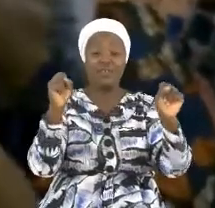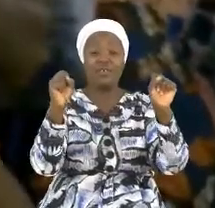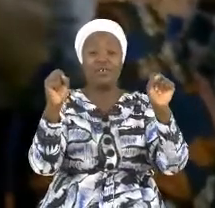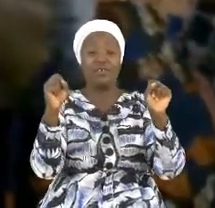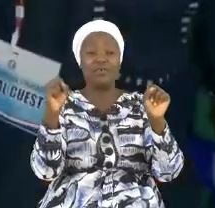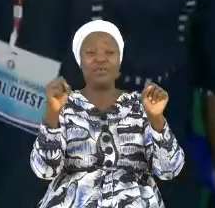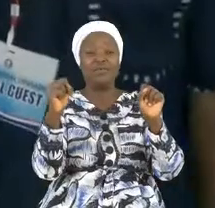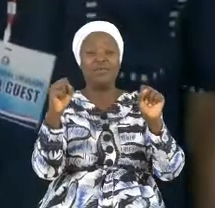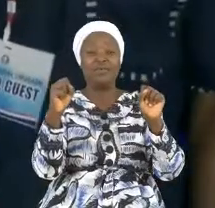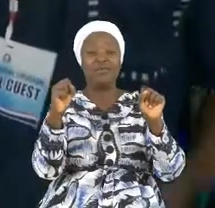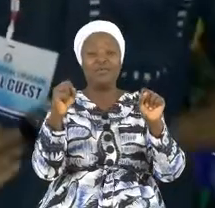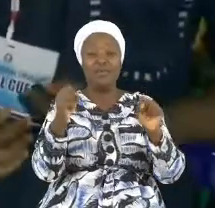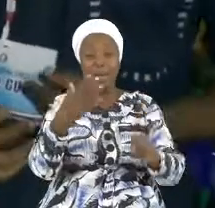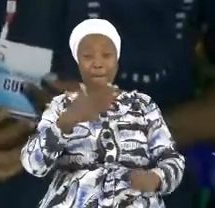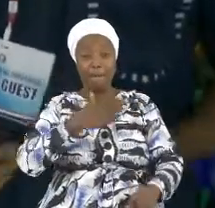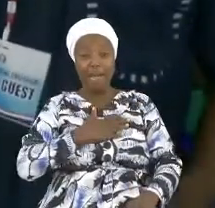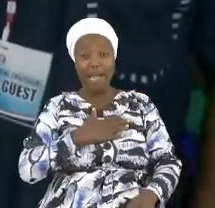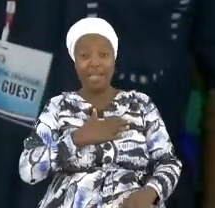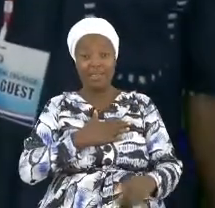Mine.